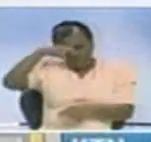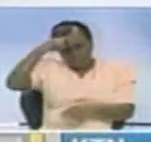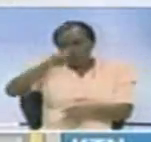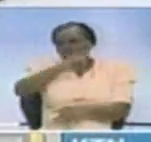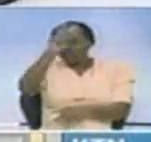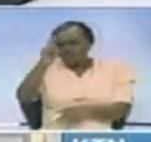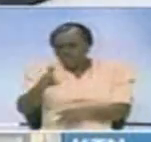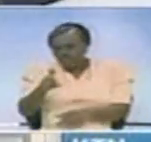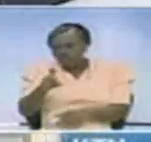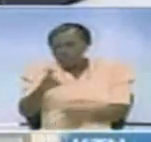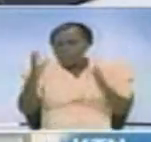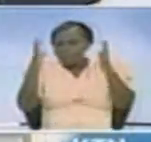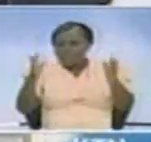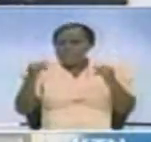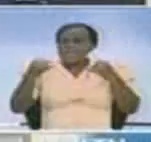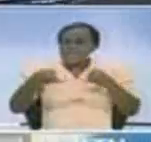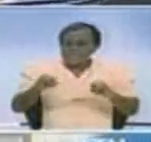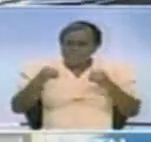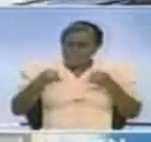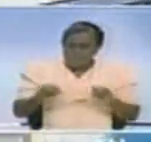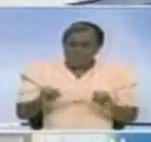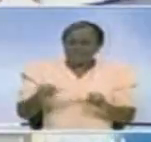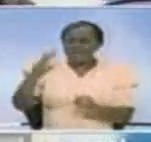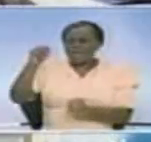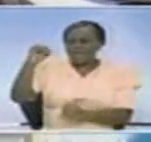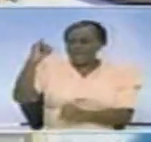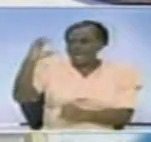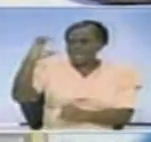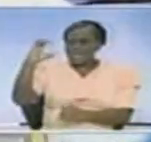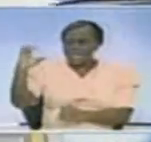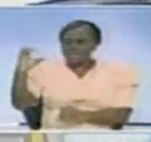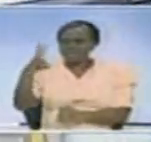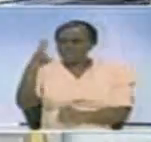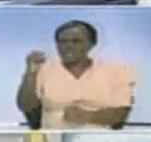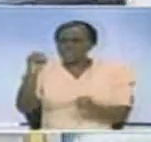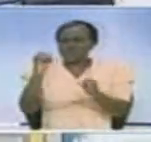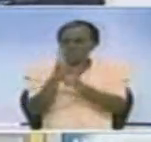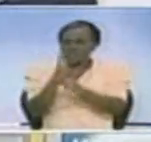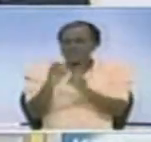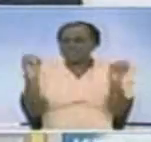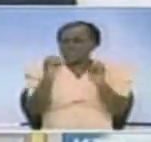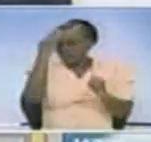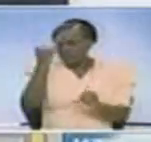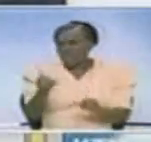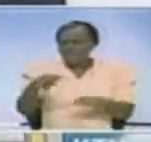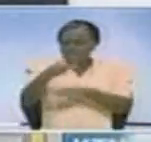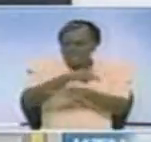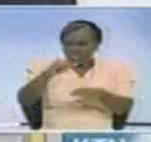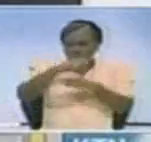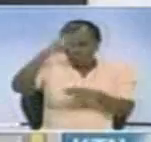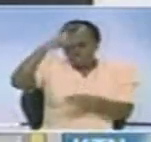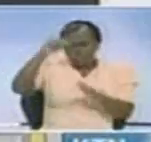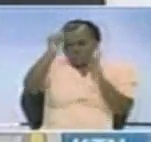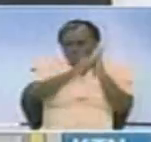question is, why don't we implement the NIS Act of 2012, the National Security Council Act? These